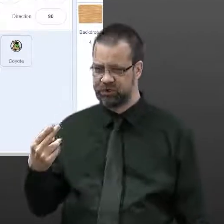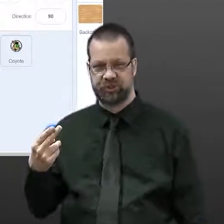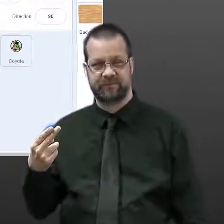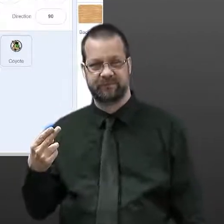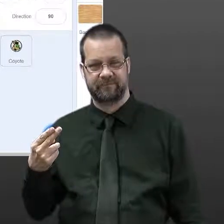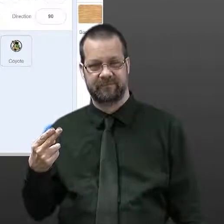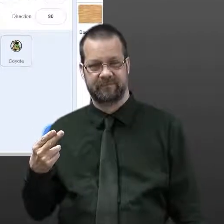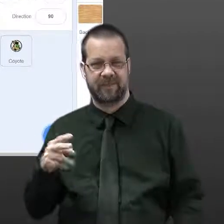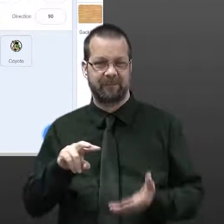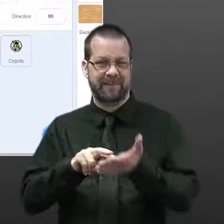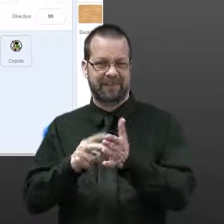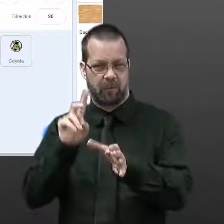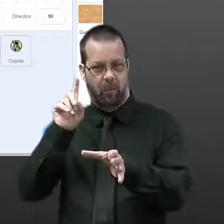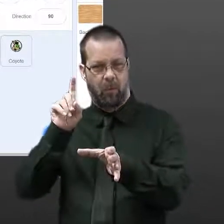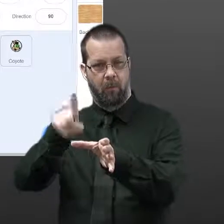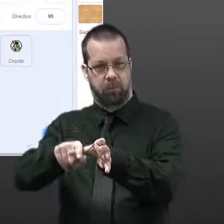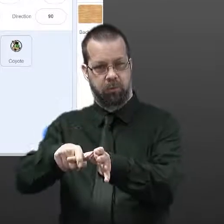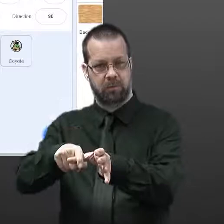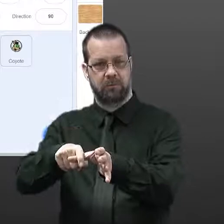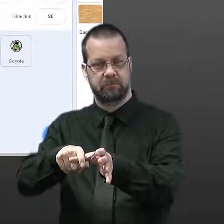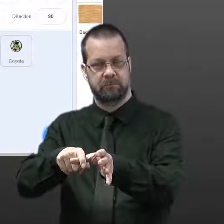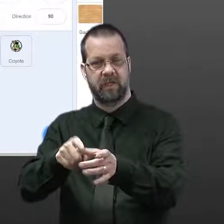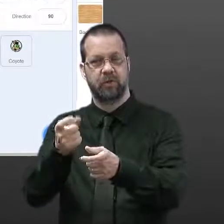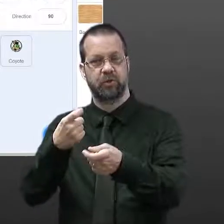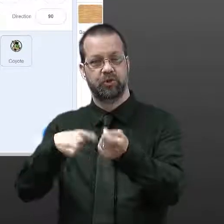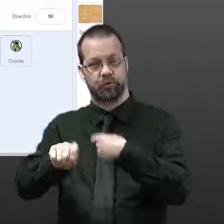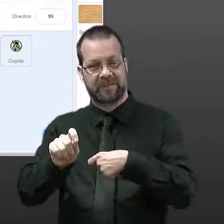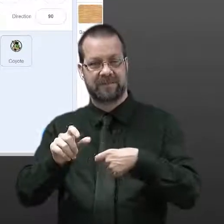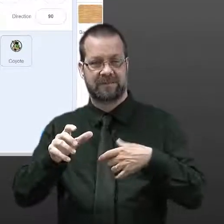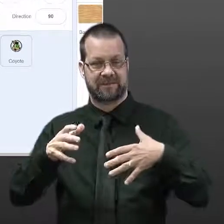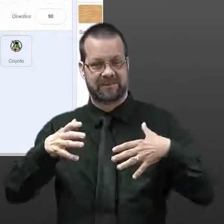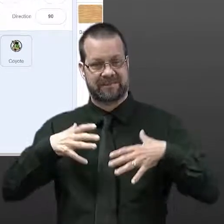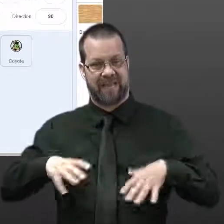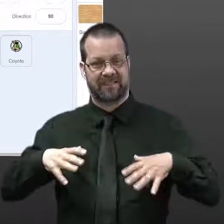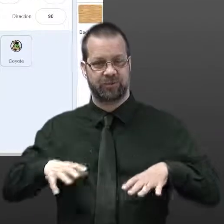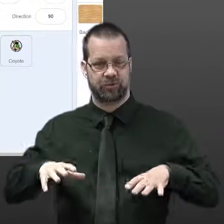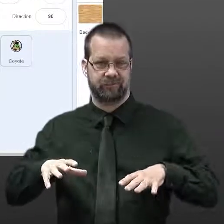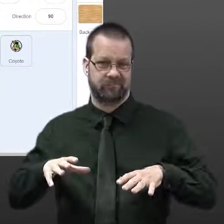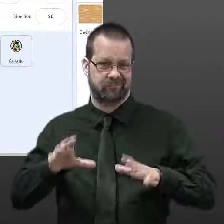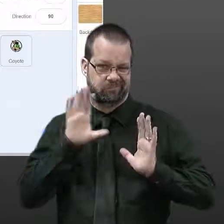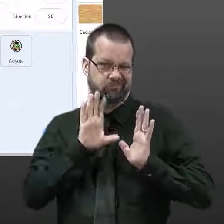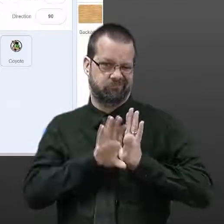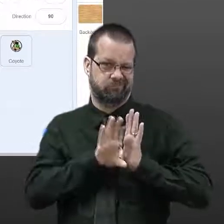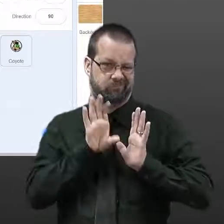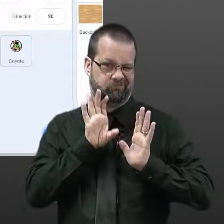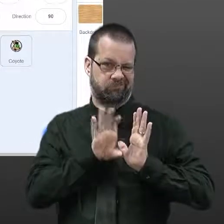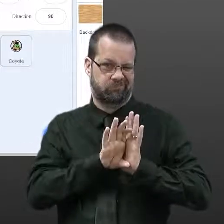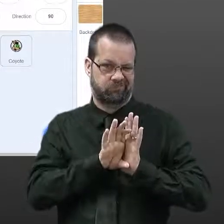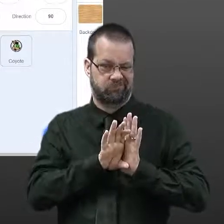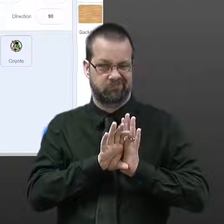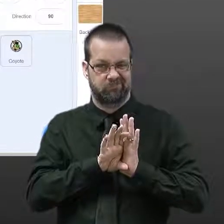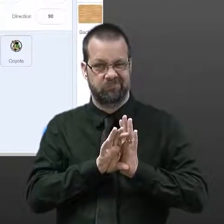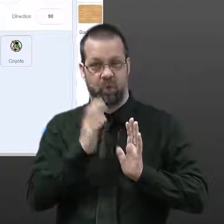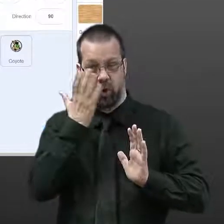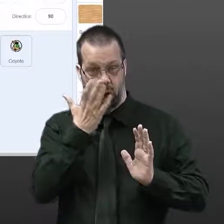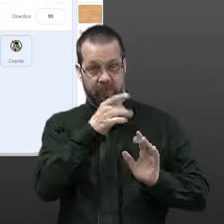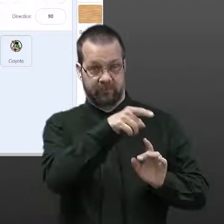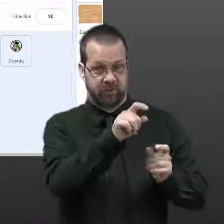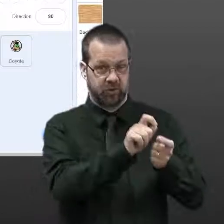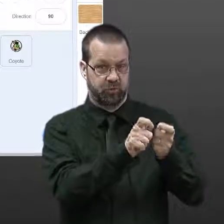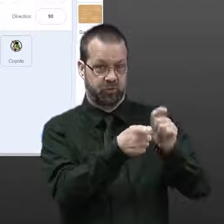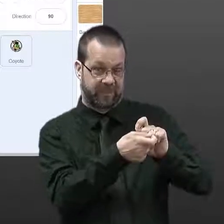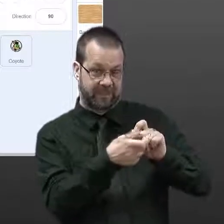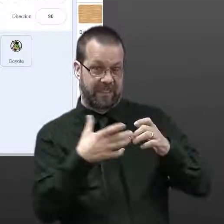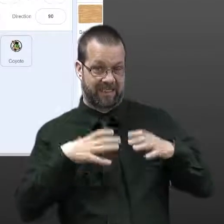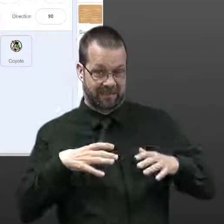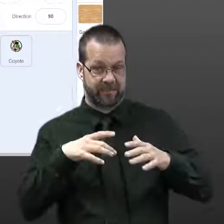then we will switch our costume. So in looks, we are going to get that same switch